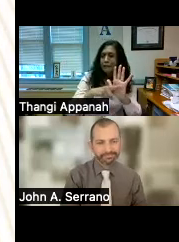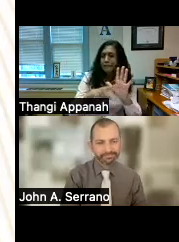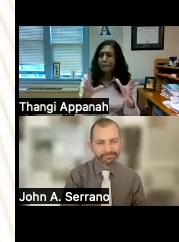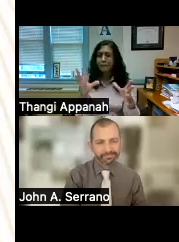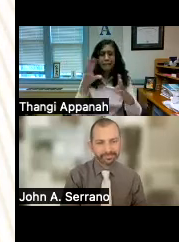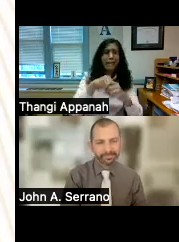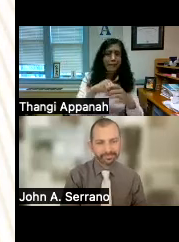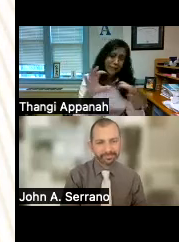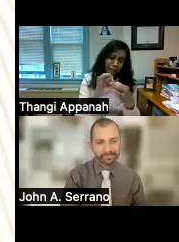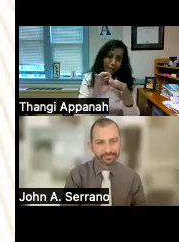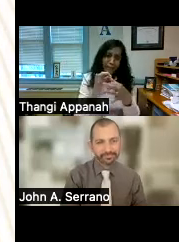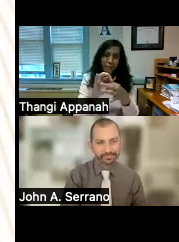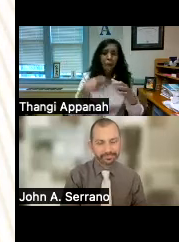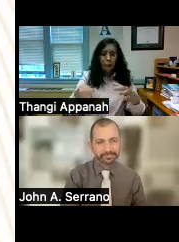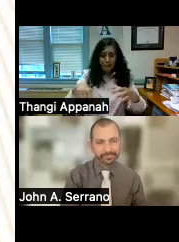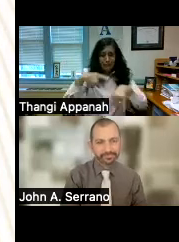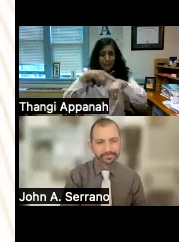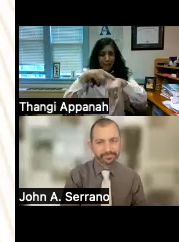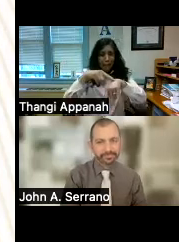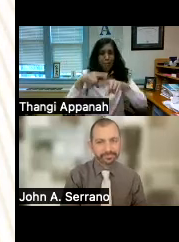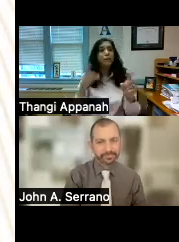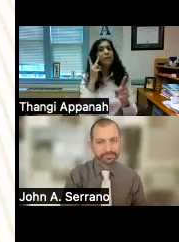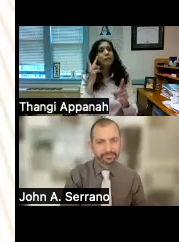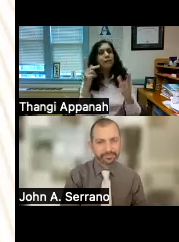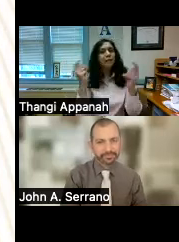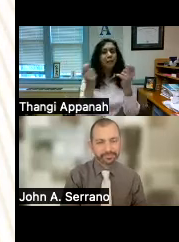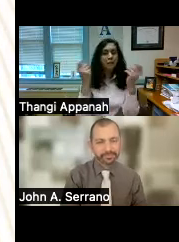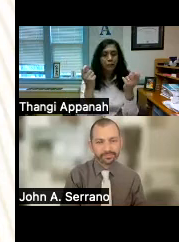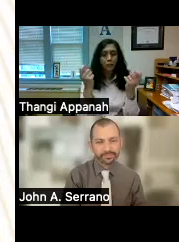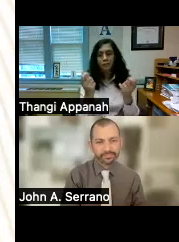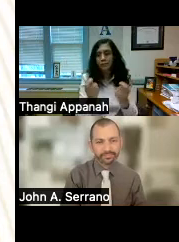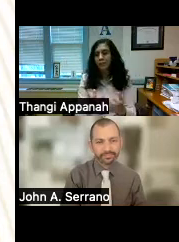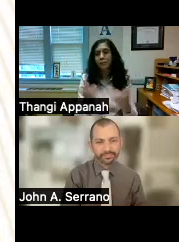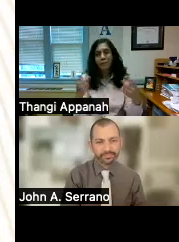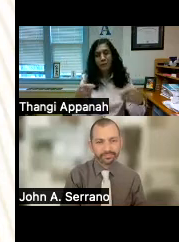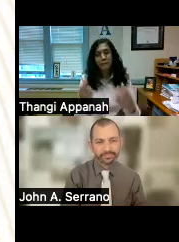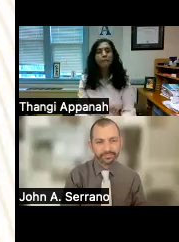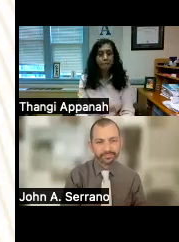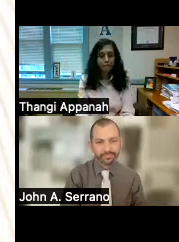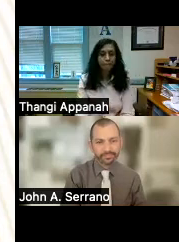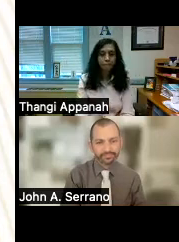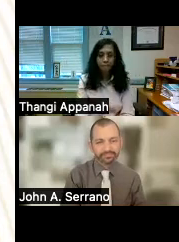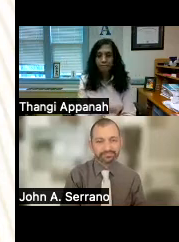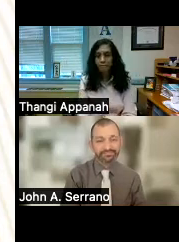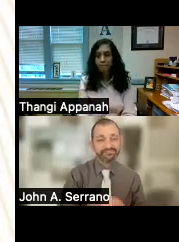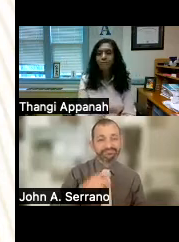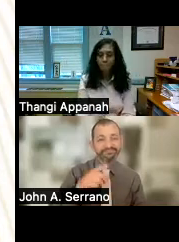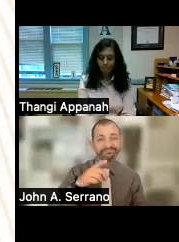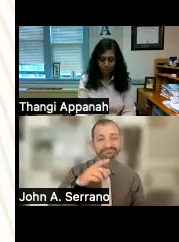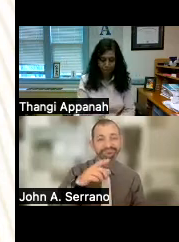You have to recognize not just the tough time and the negative times included in this. We also have to include those